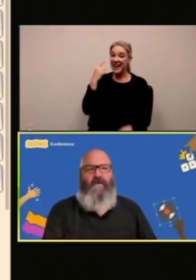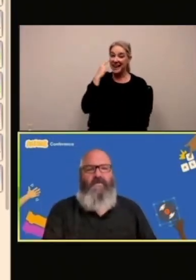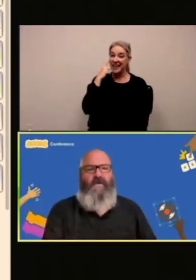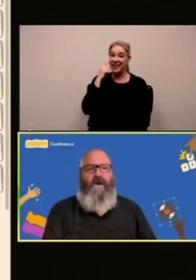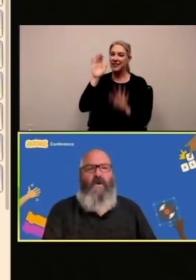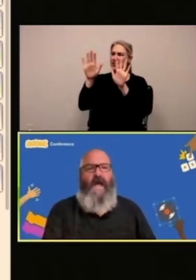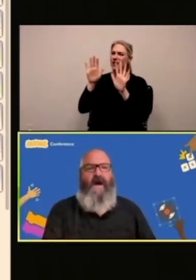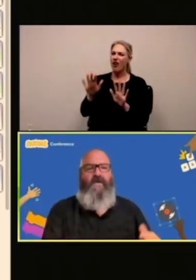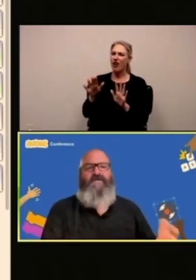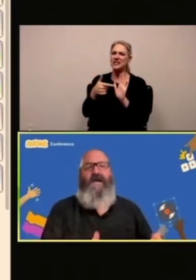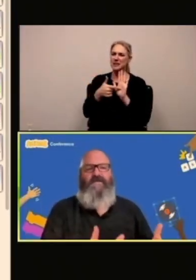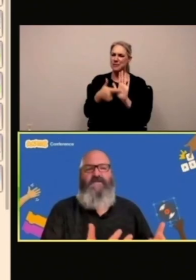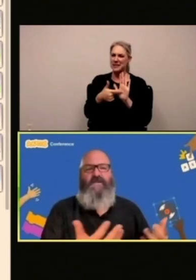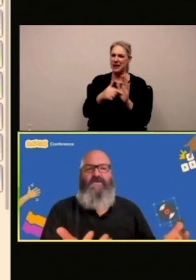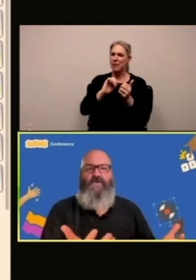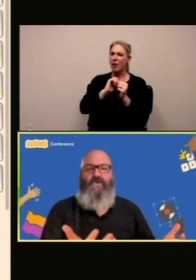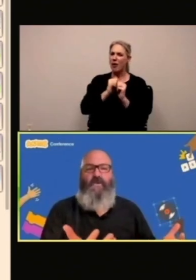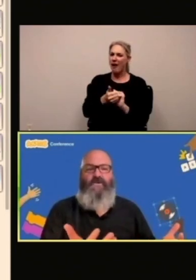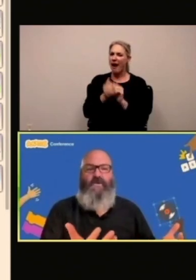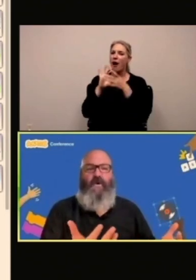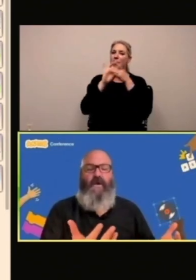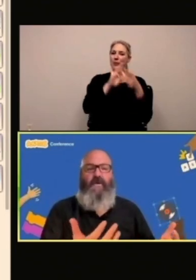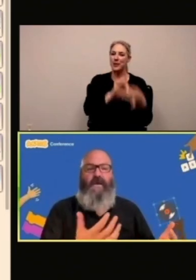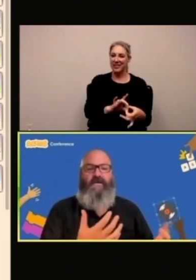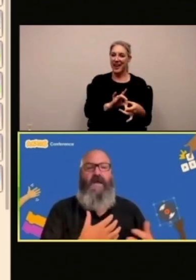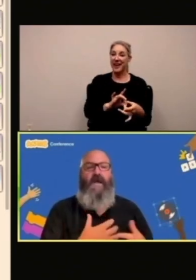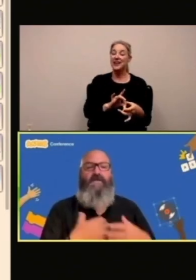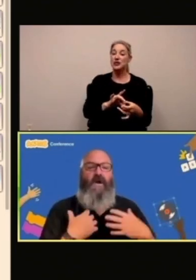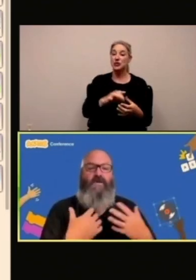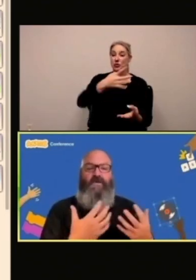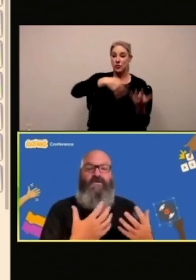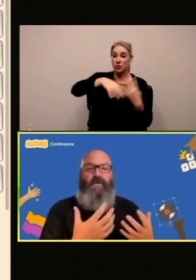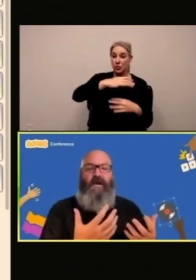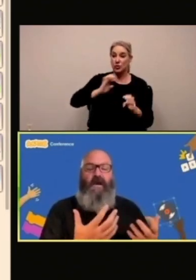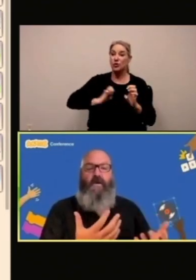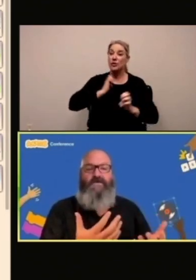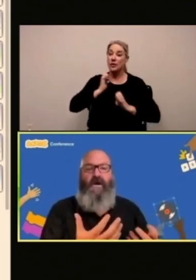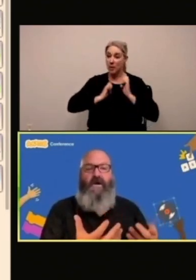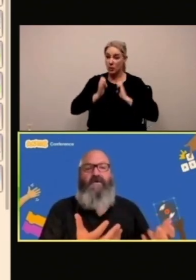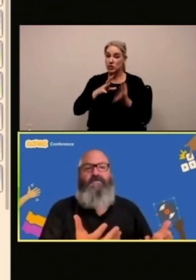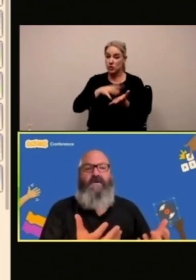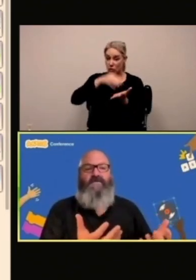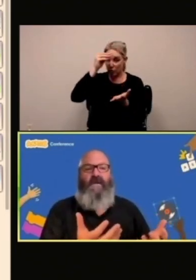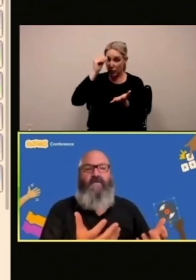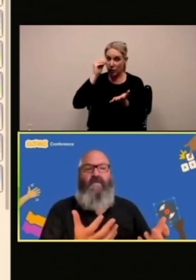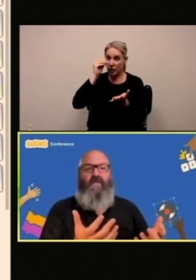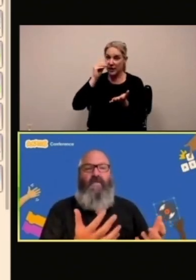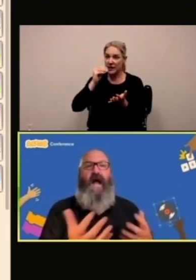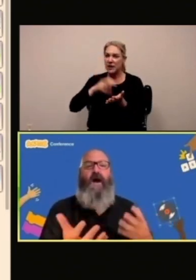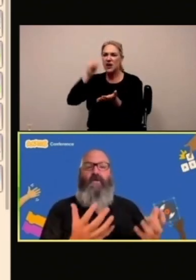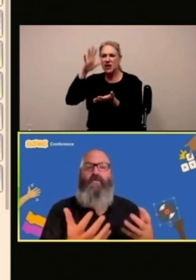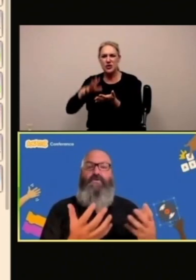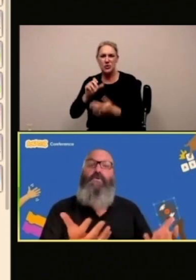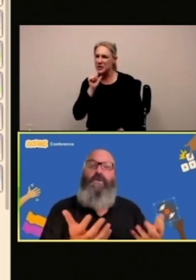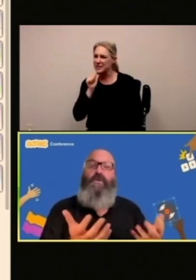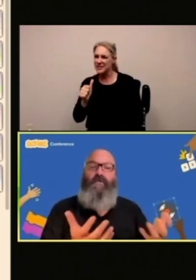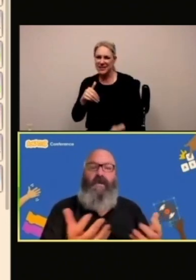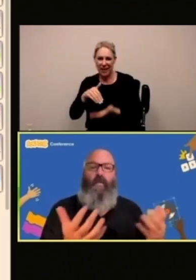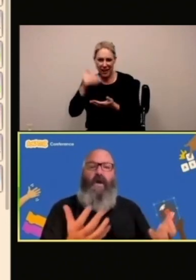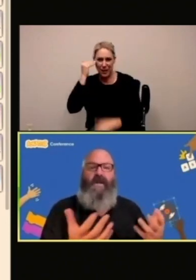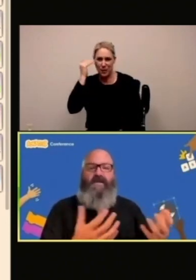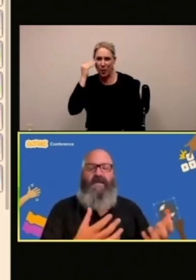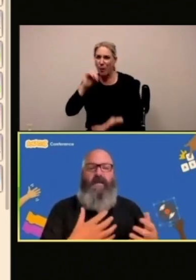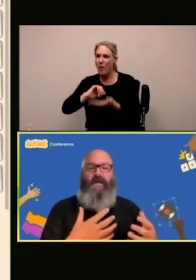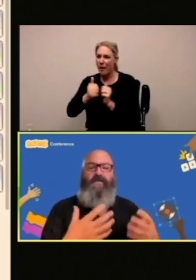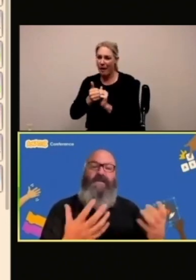example of, how this ties into the social emotional learning, because our students might not always know how to express like how they're truly feeling